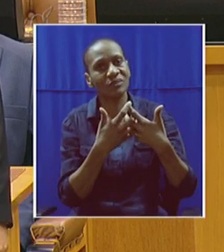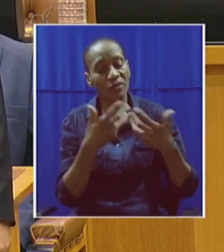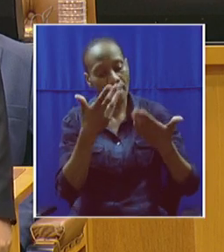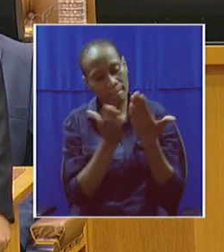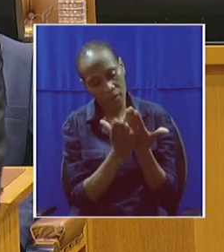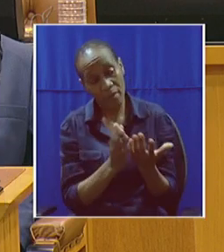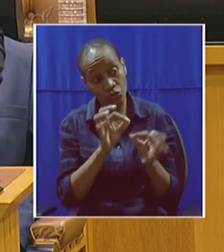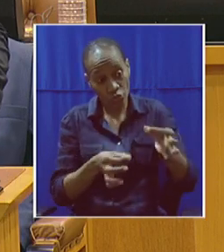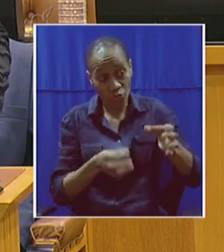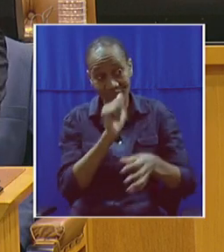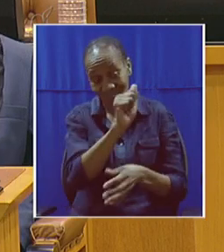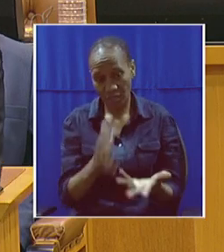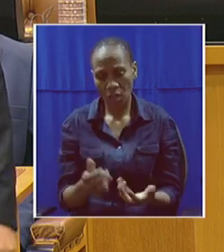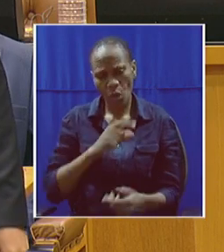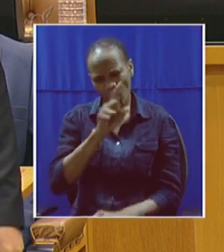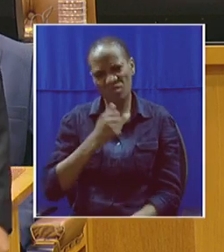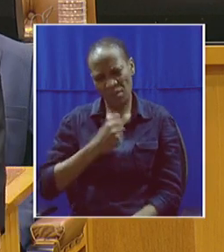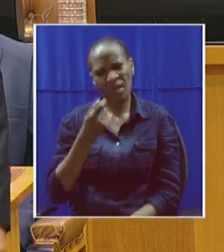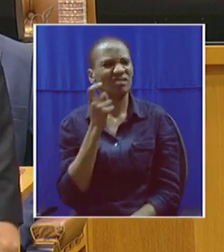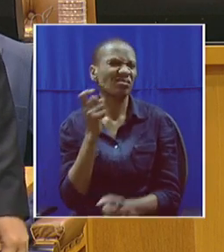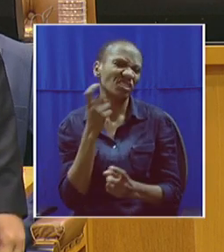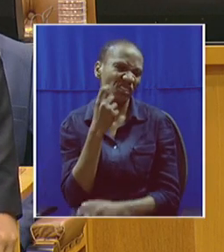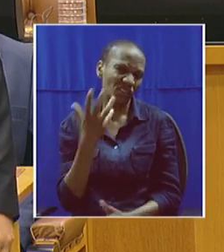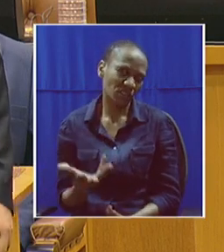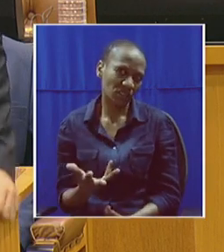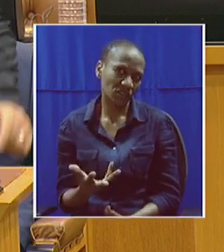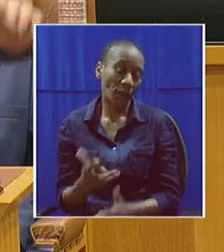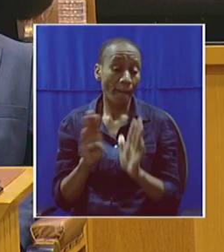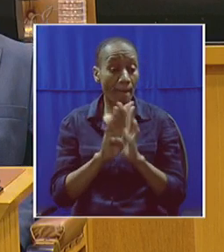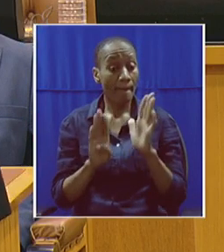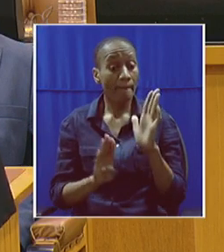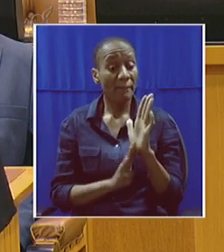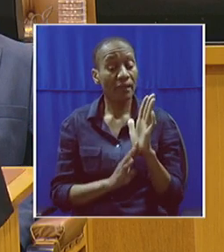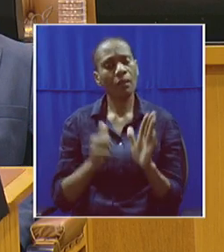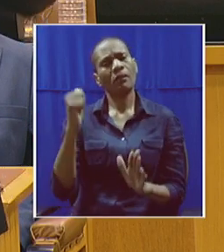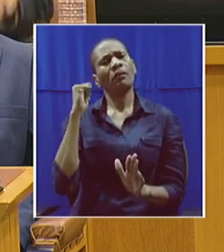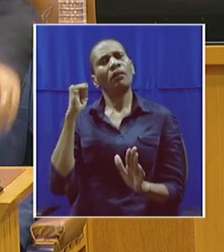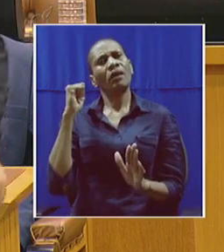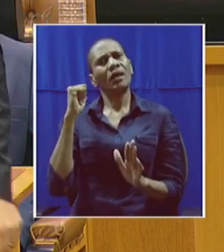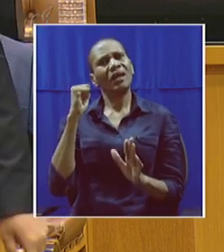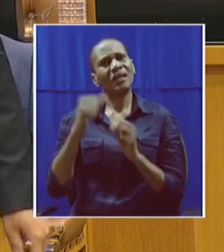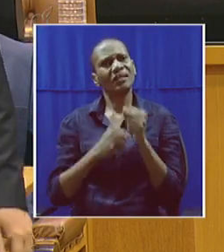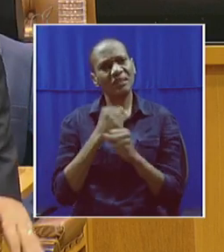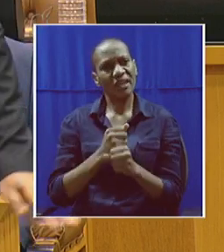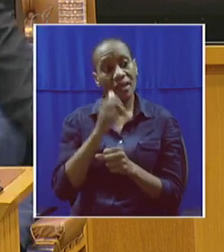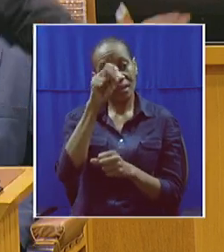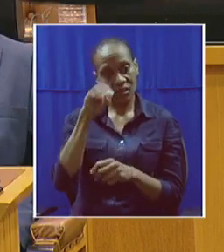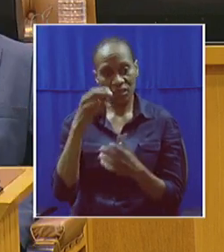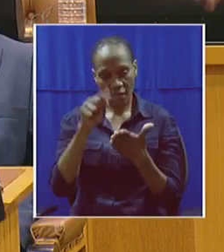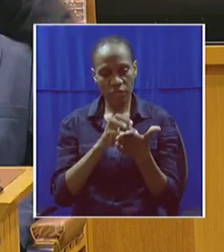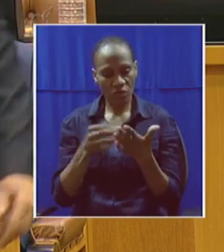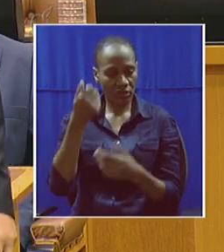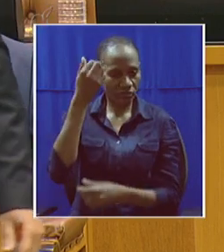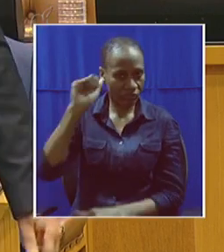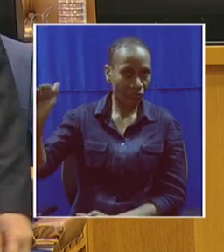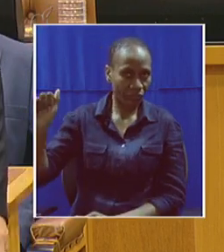paper so my question very simply is when will that build which was last year voted down by thec but which we are